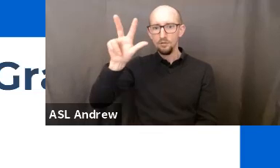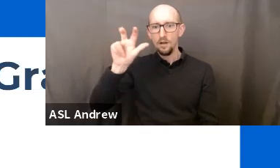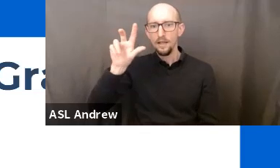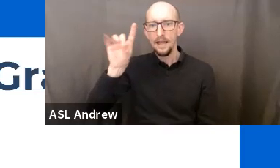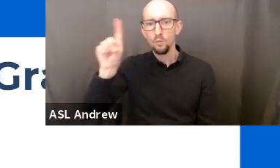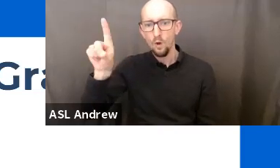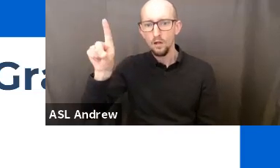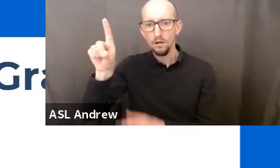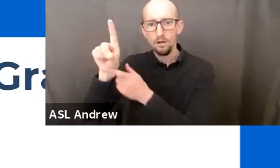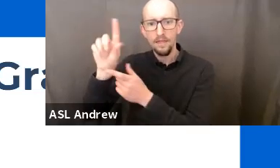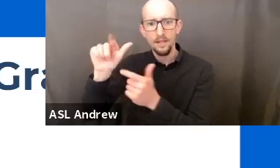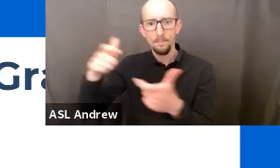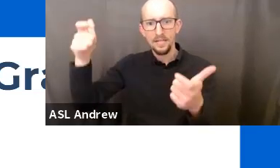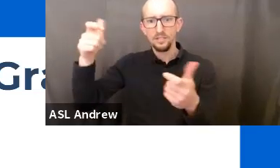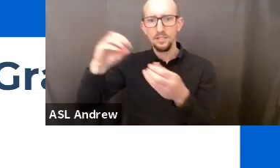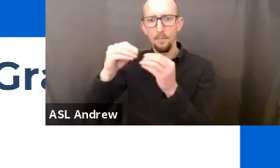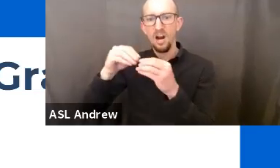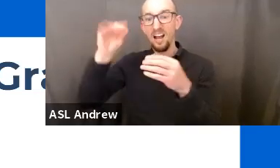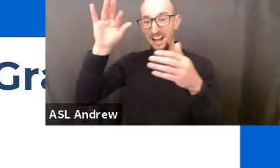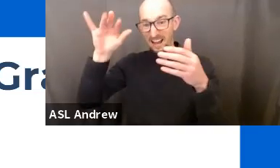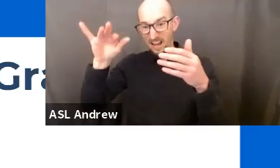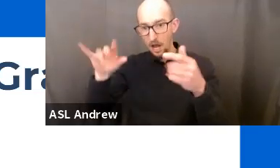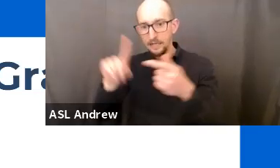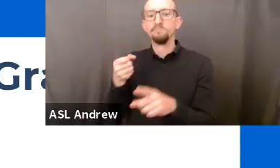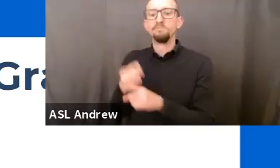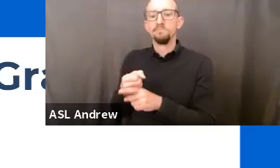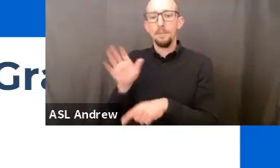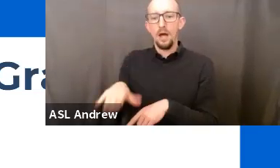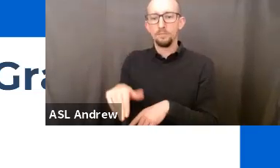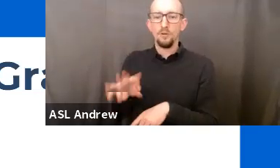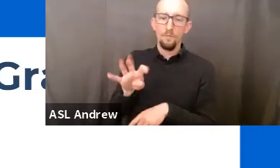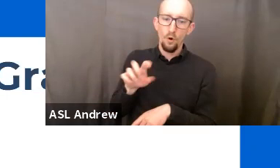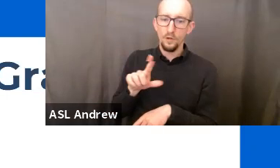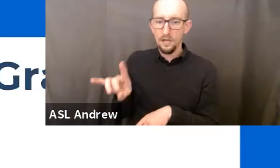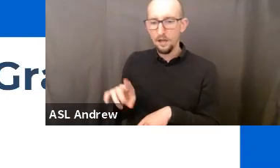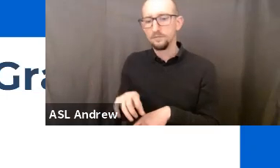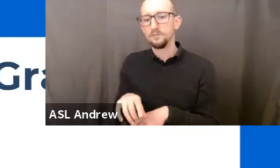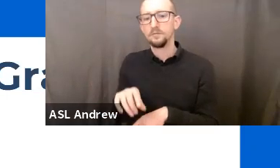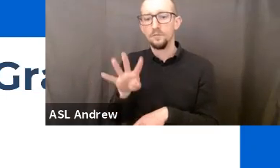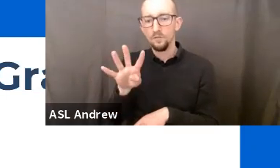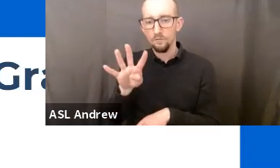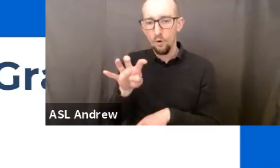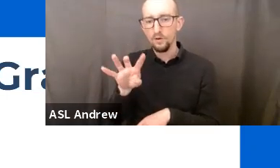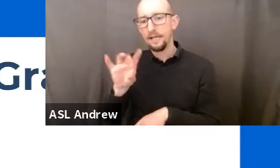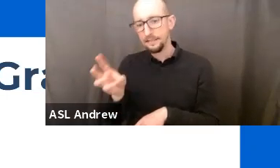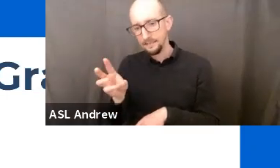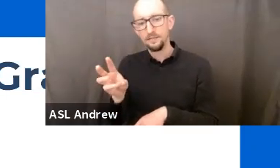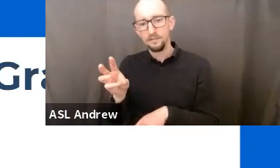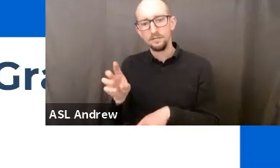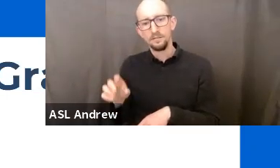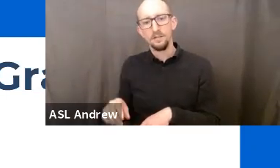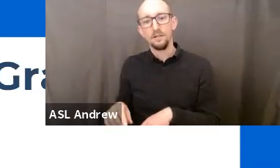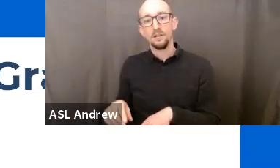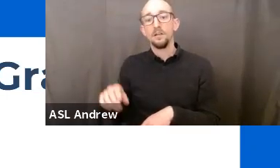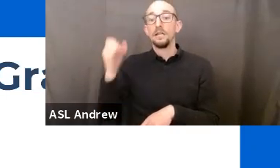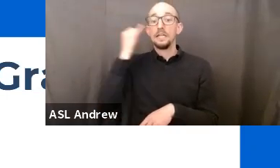number that we see until we get to the very bottom, right? Would it make those numbers more